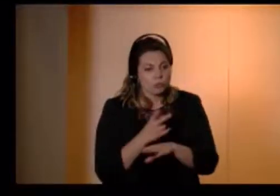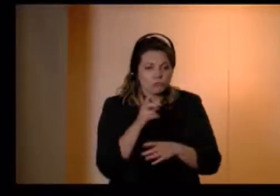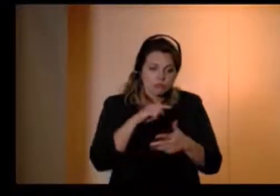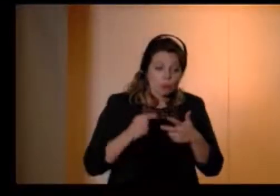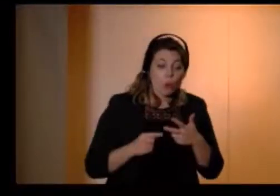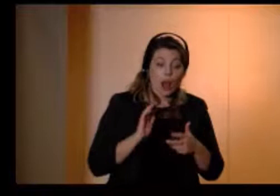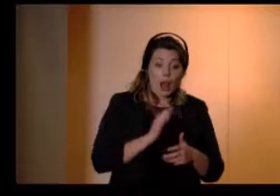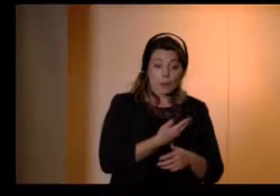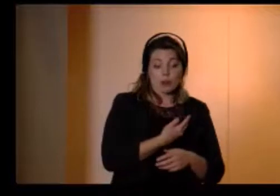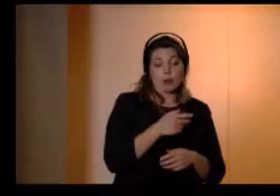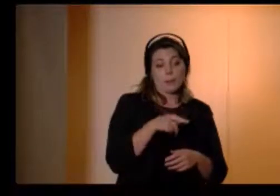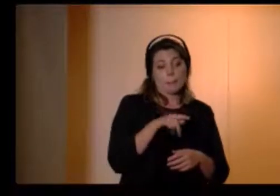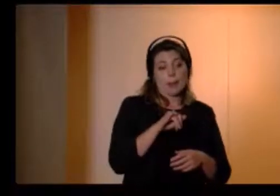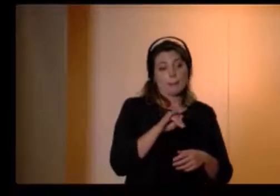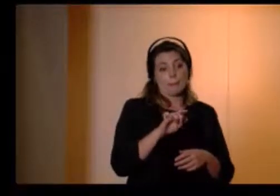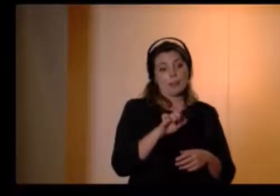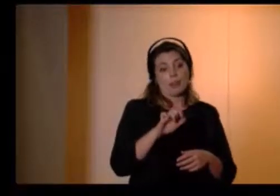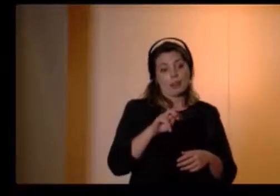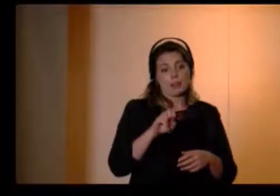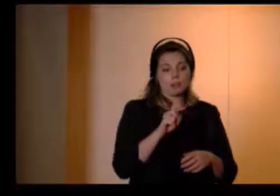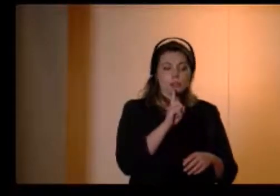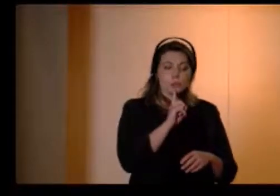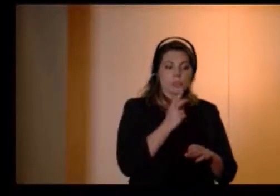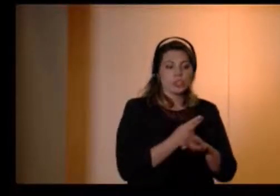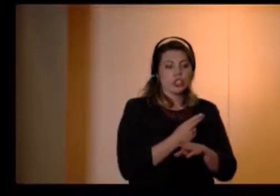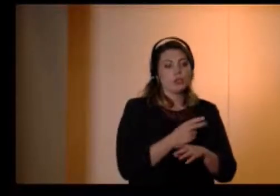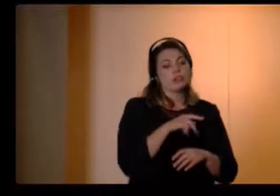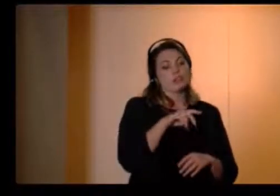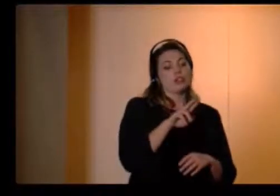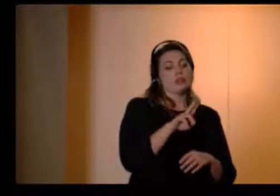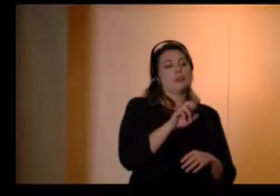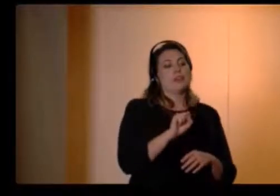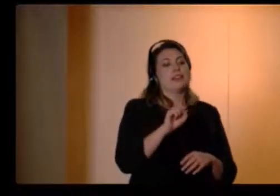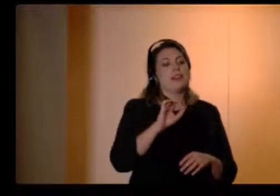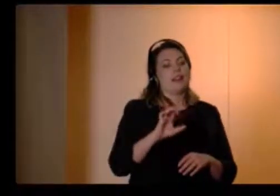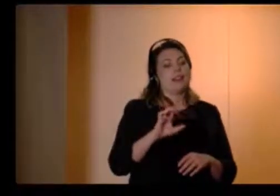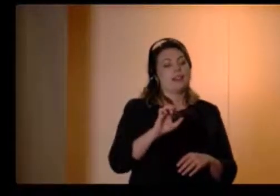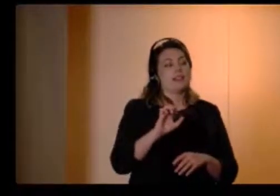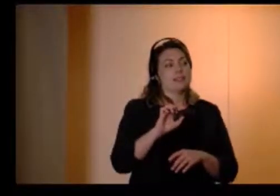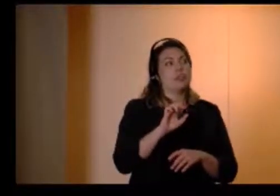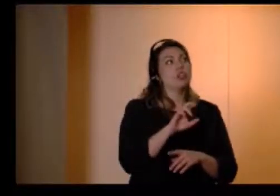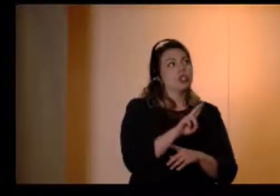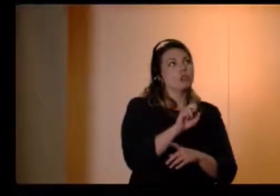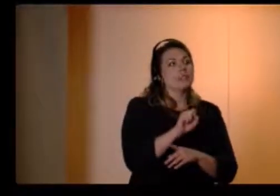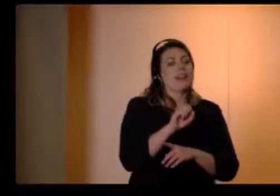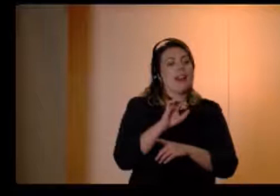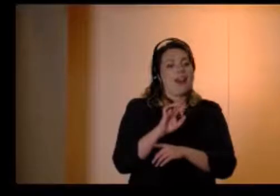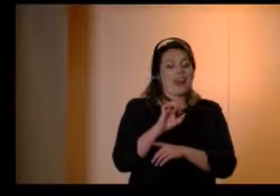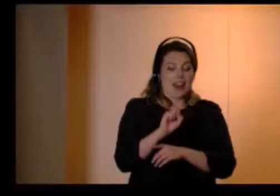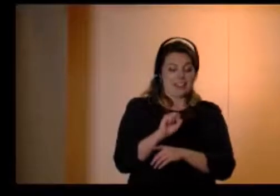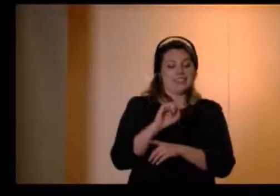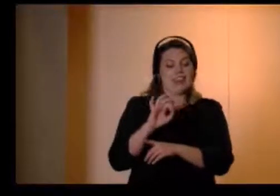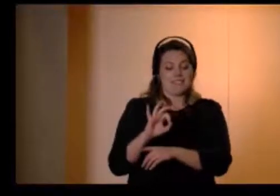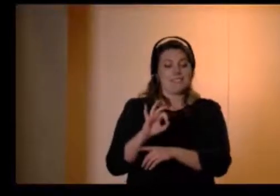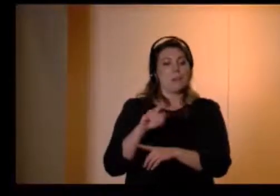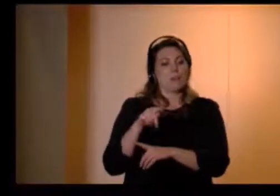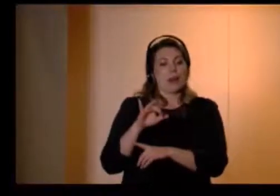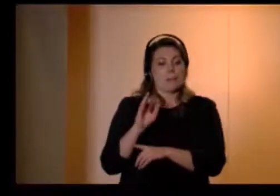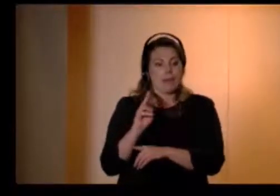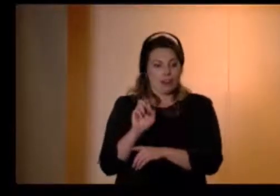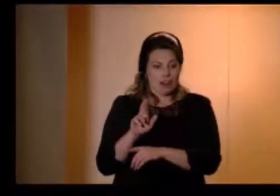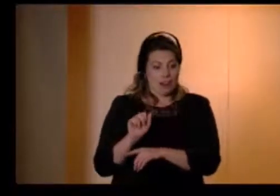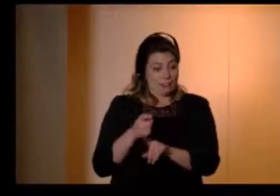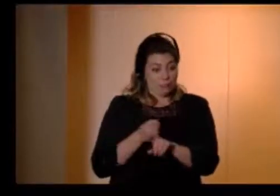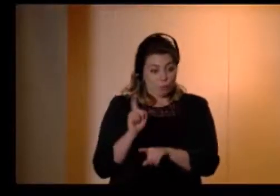Our pipelines, which I'll tell you about, use UCSF Chimera, which is an open source molecular modeling software from the University of California,